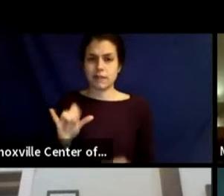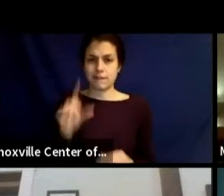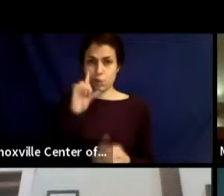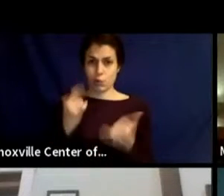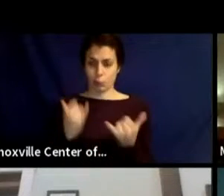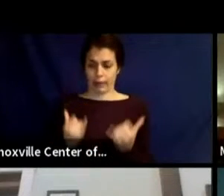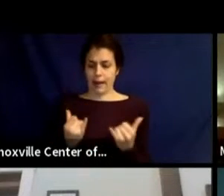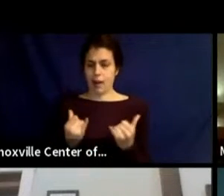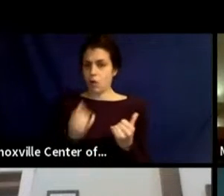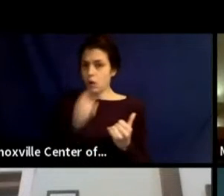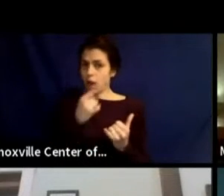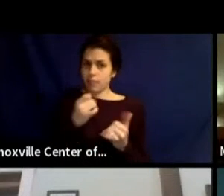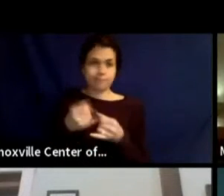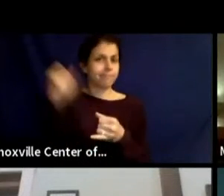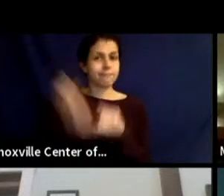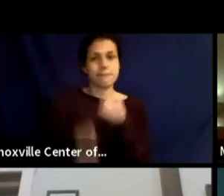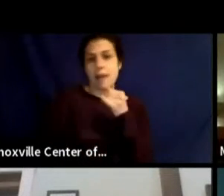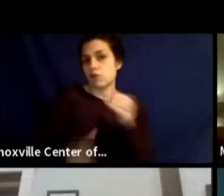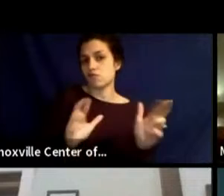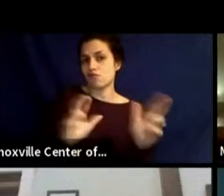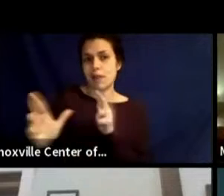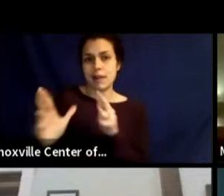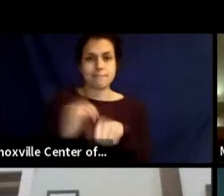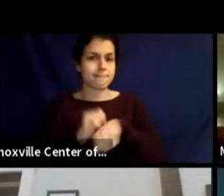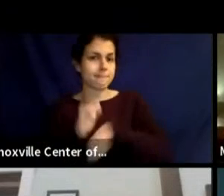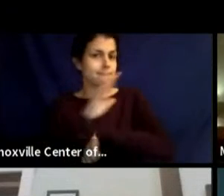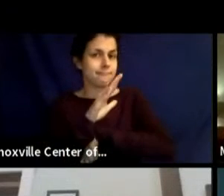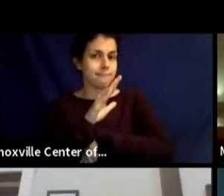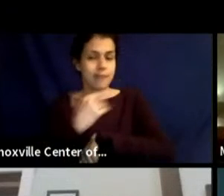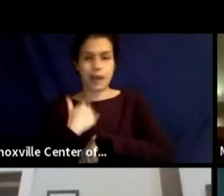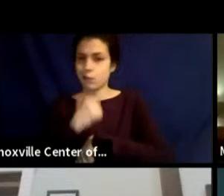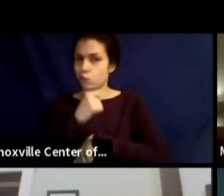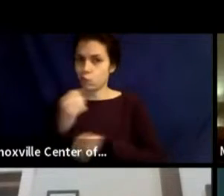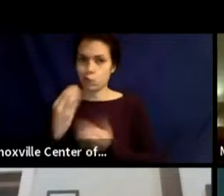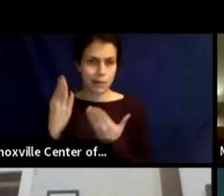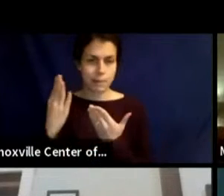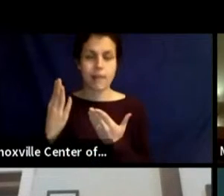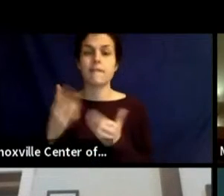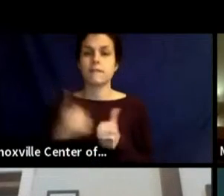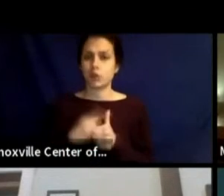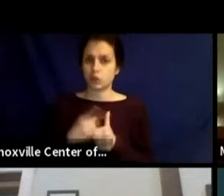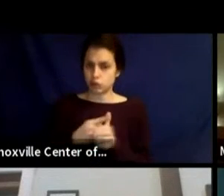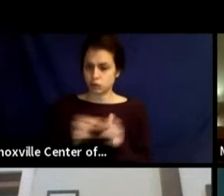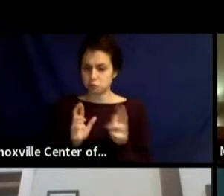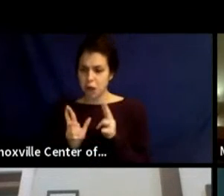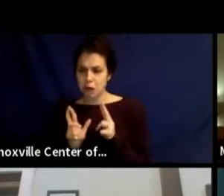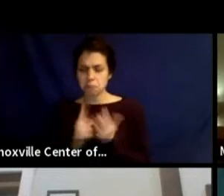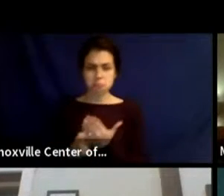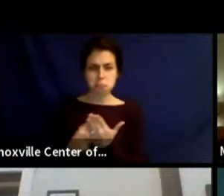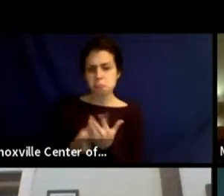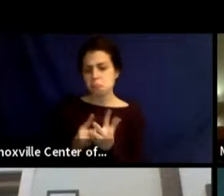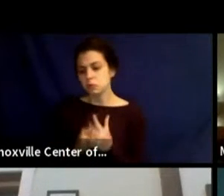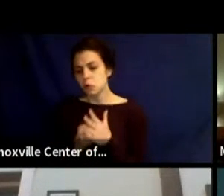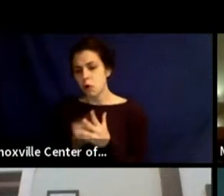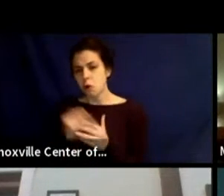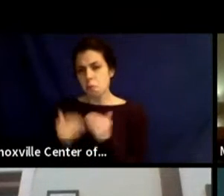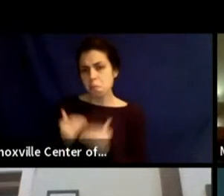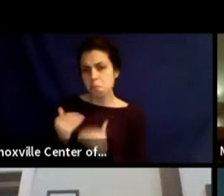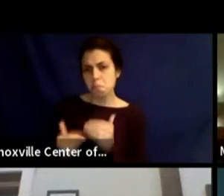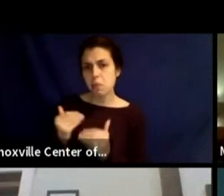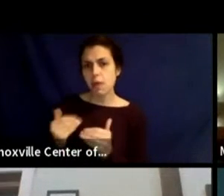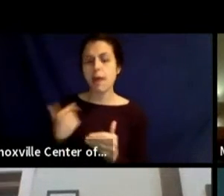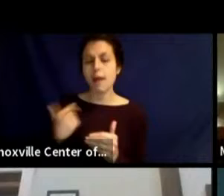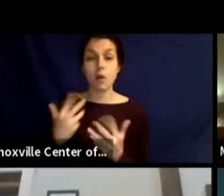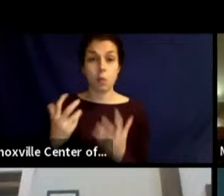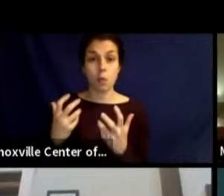necessarily as the final action or what I would even recommend. I want to be able to use this so that we could have a resolution,